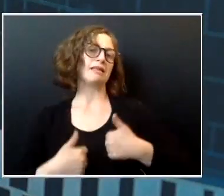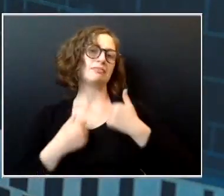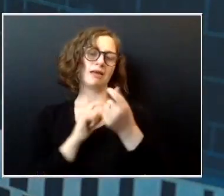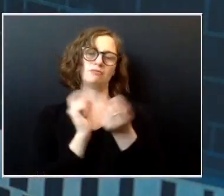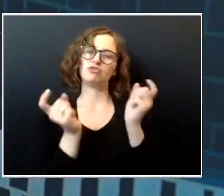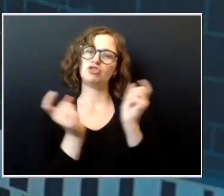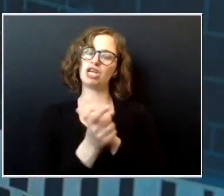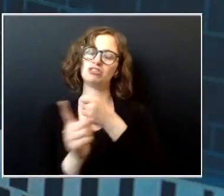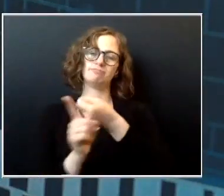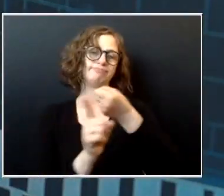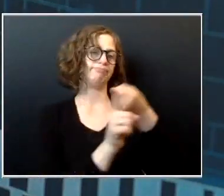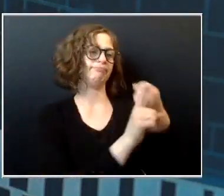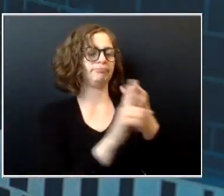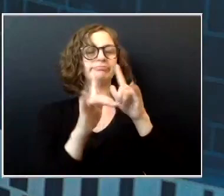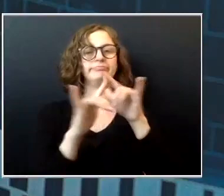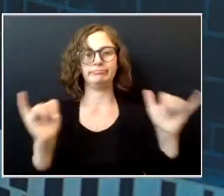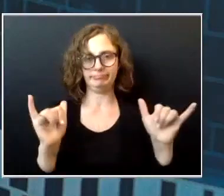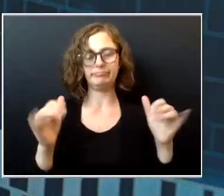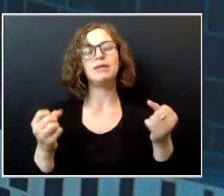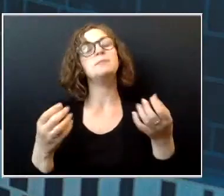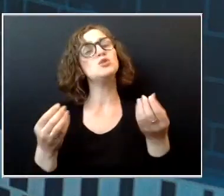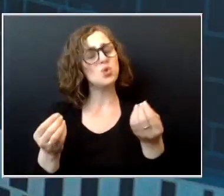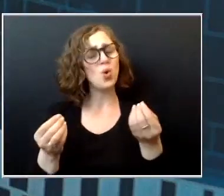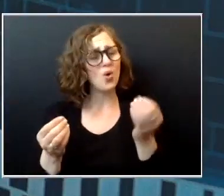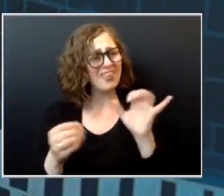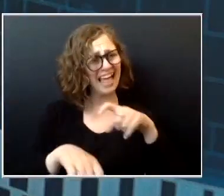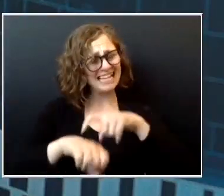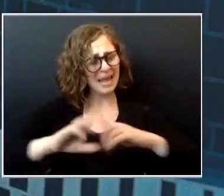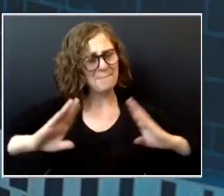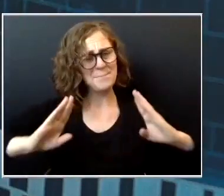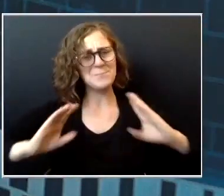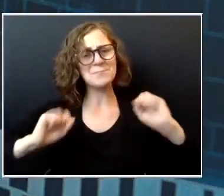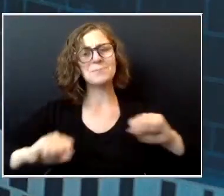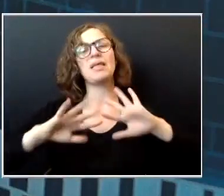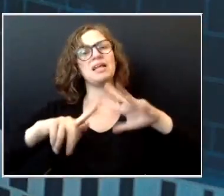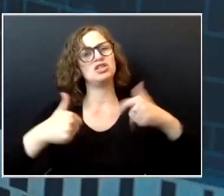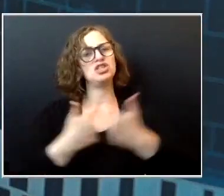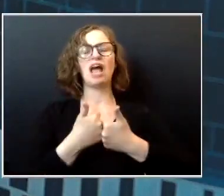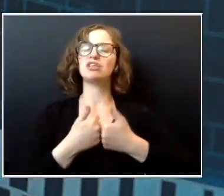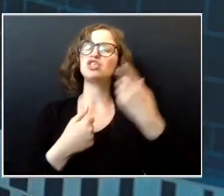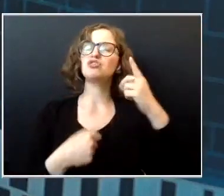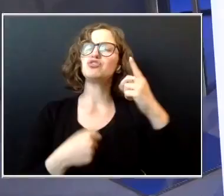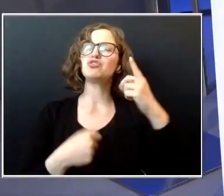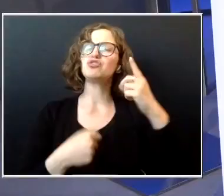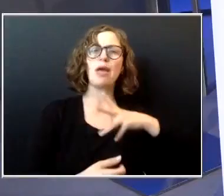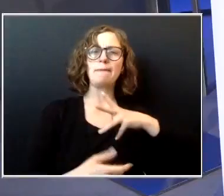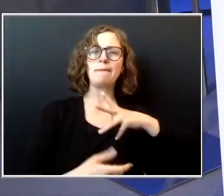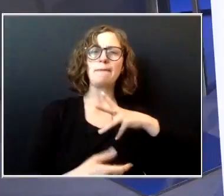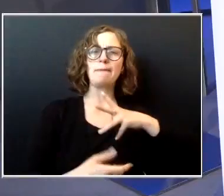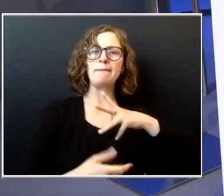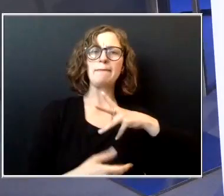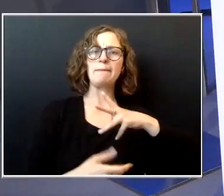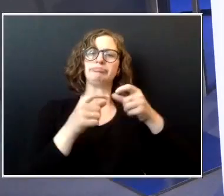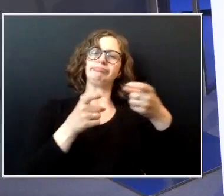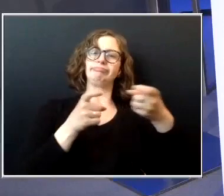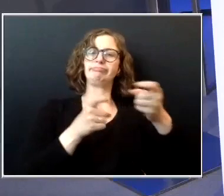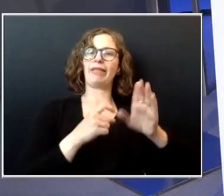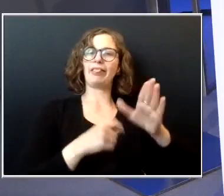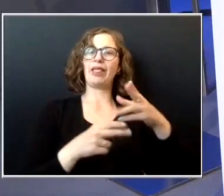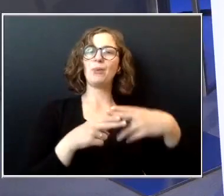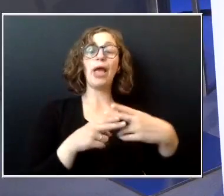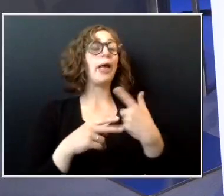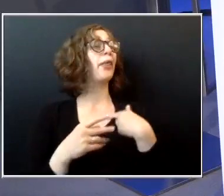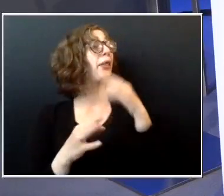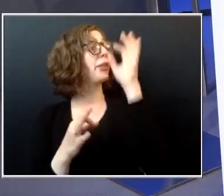makes it a challenging period for women specifically to manage their weight. I have no idea what you're even talking about.